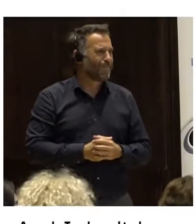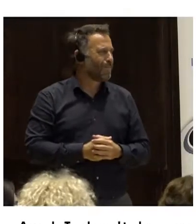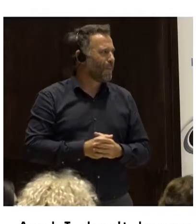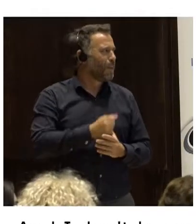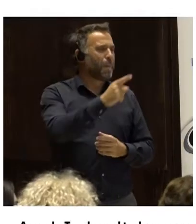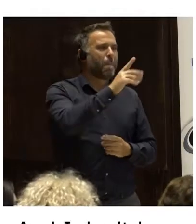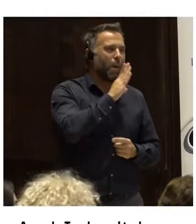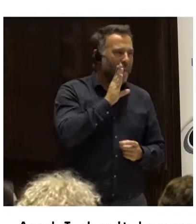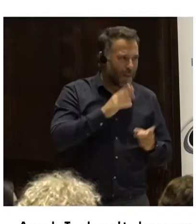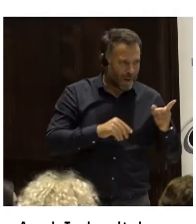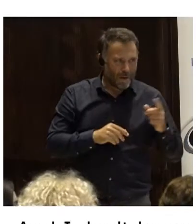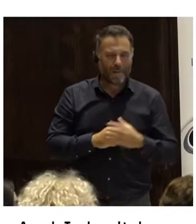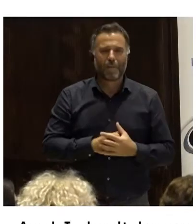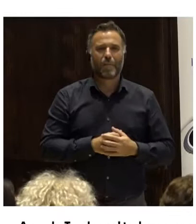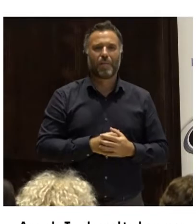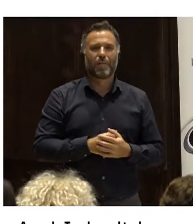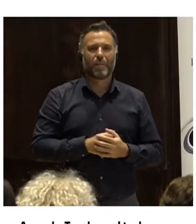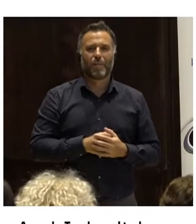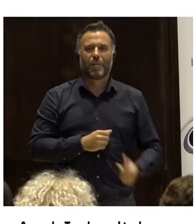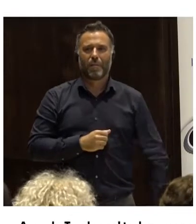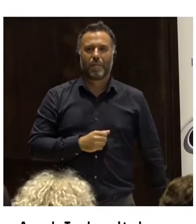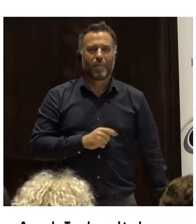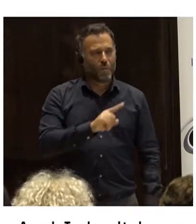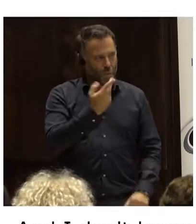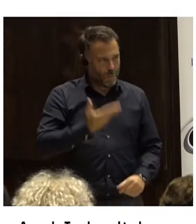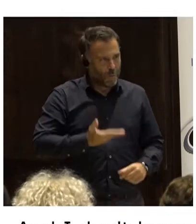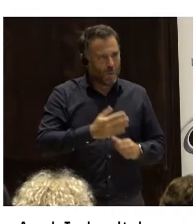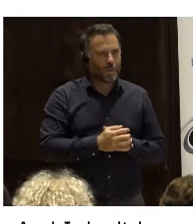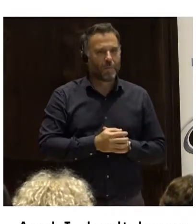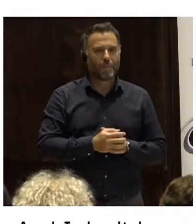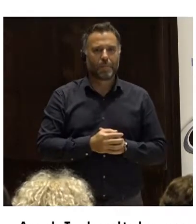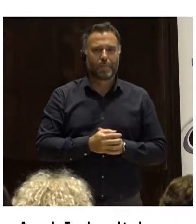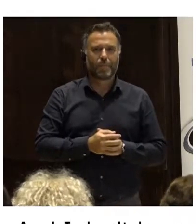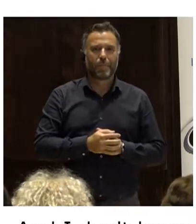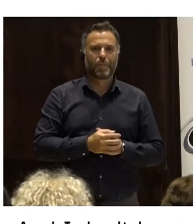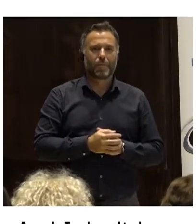mother? Yeah, very important. Okay.